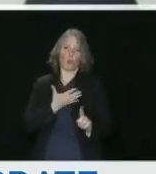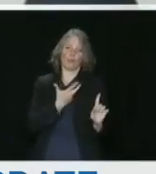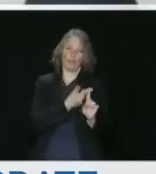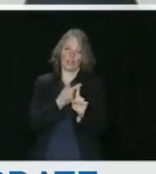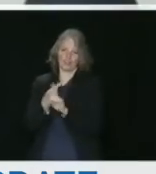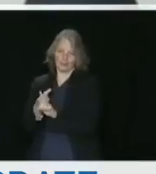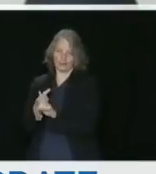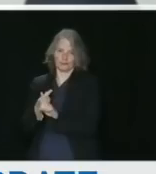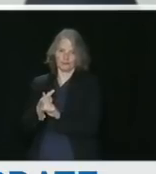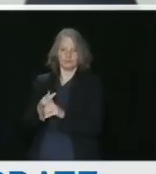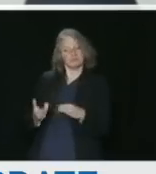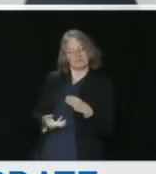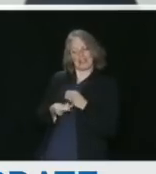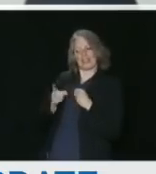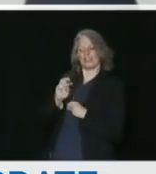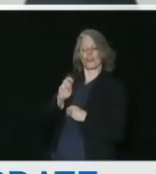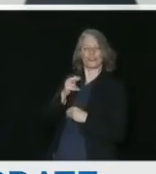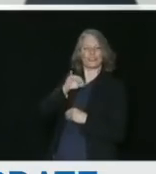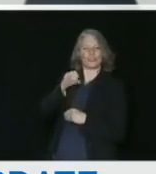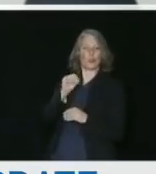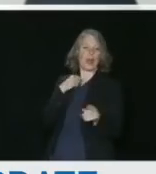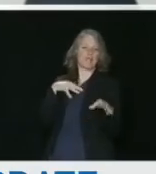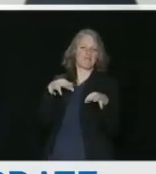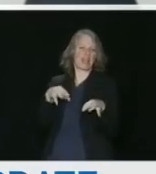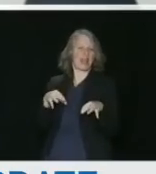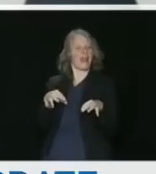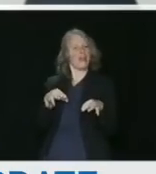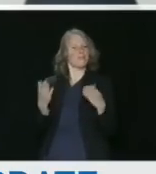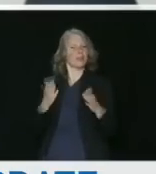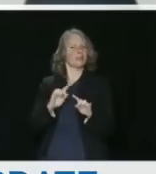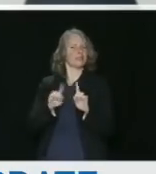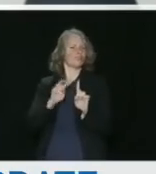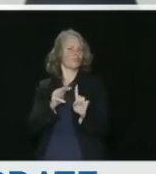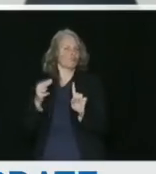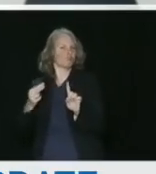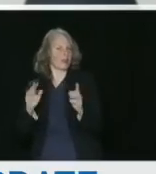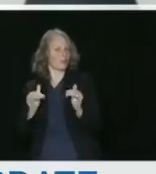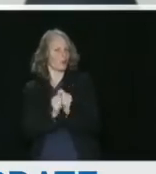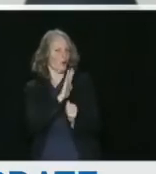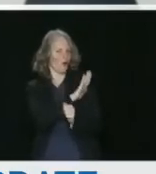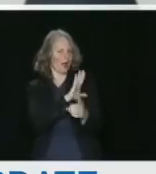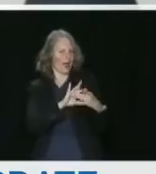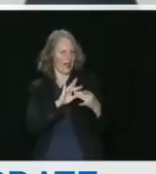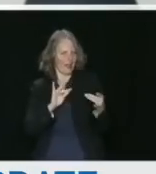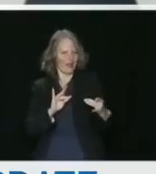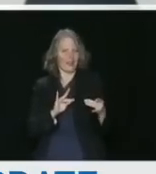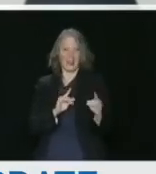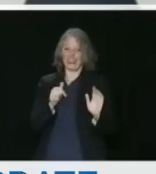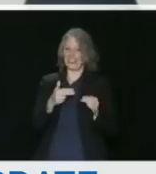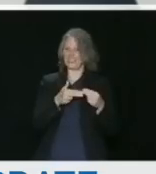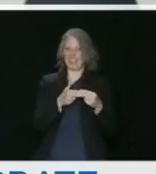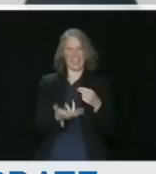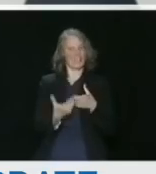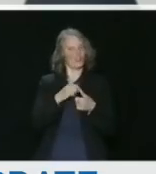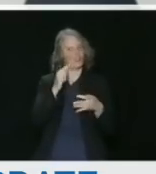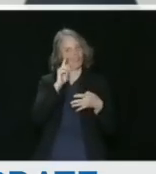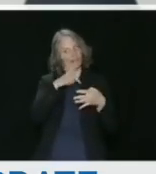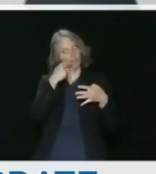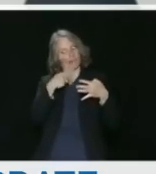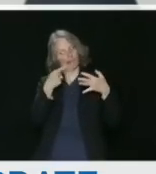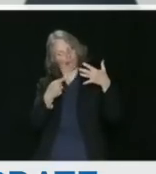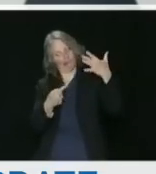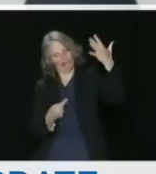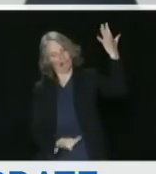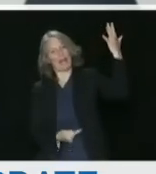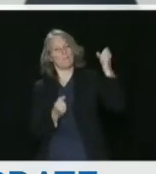it a different way from how Dr. Tam said, or maybe to come from a different angle, I think with this slide, there's so many factors involved in